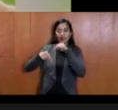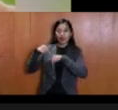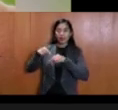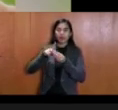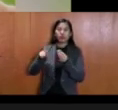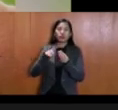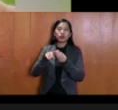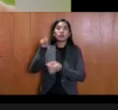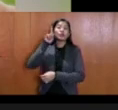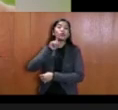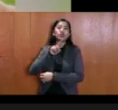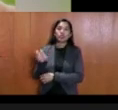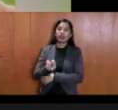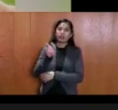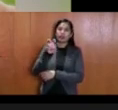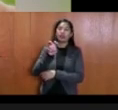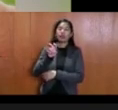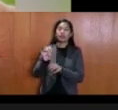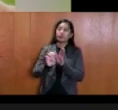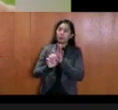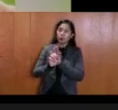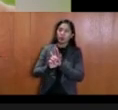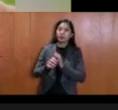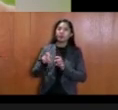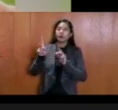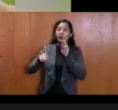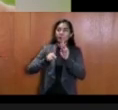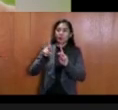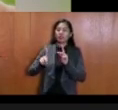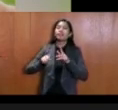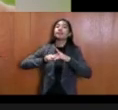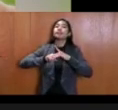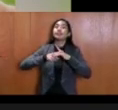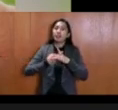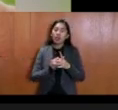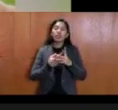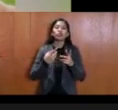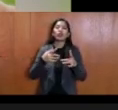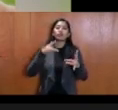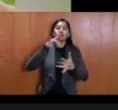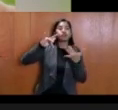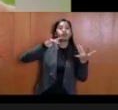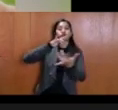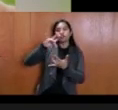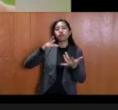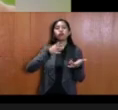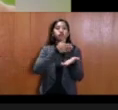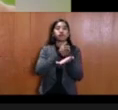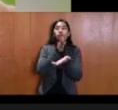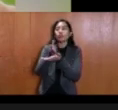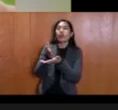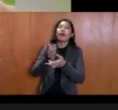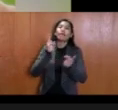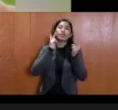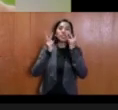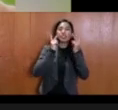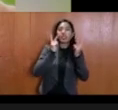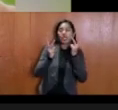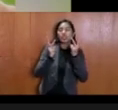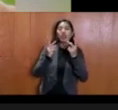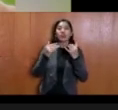that the consumer starts to explore, places that can be visited, we can already make a